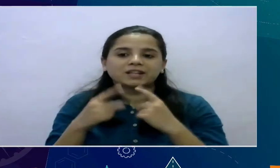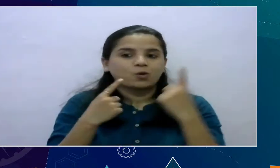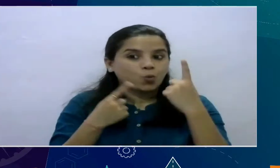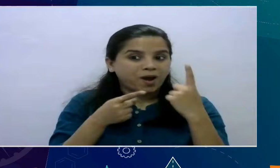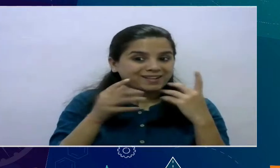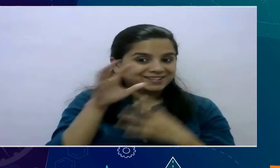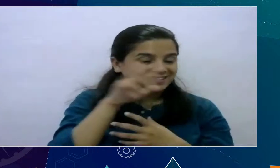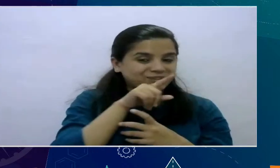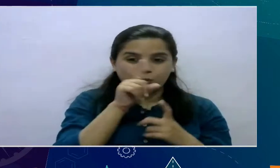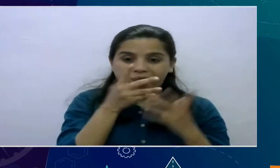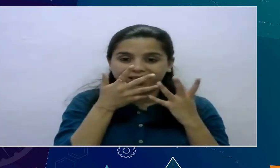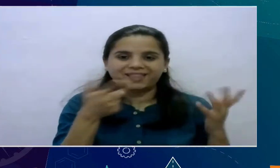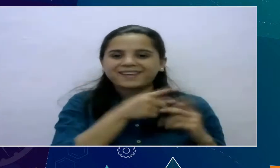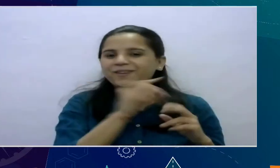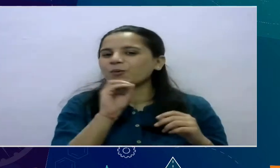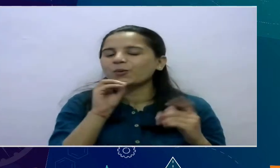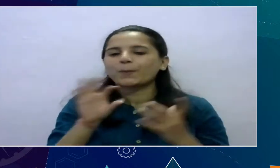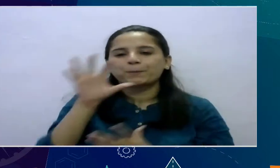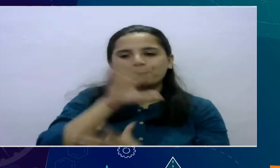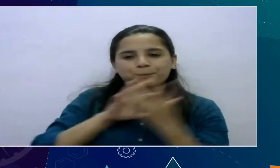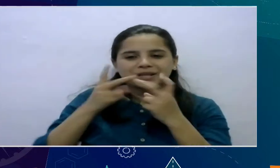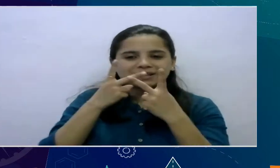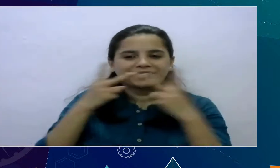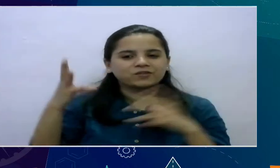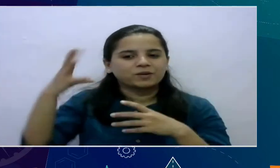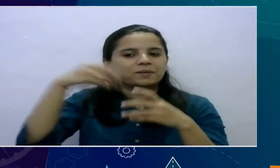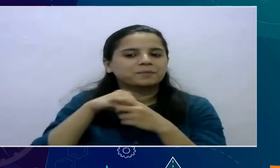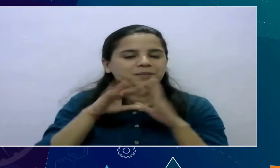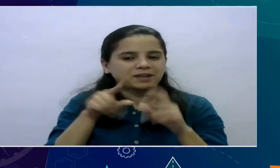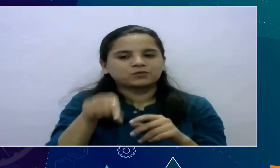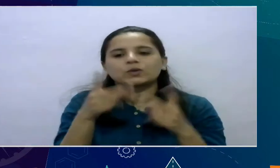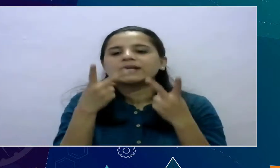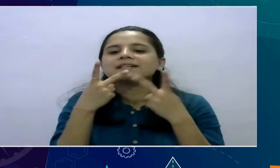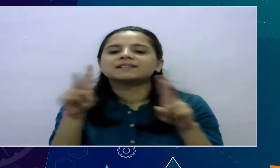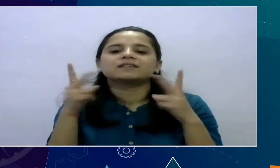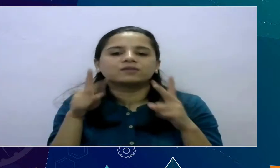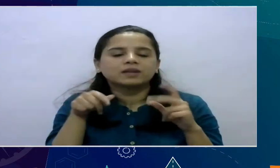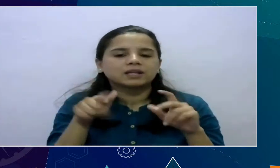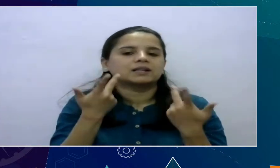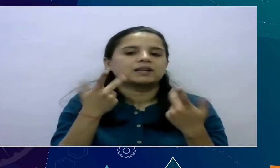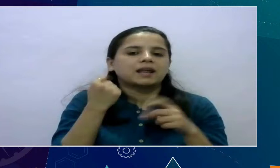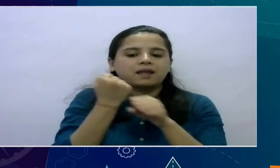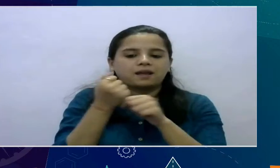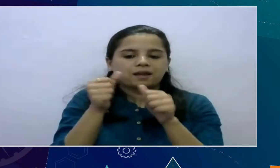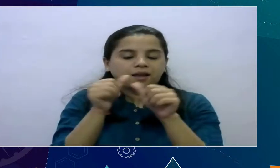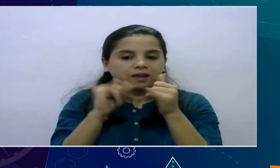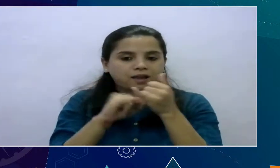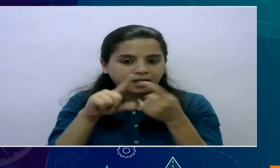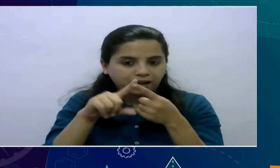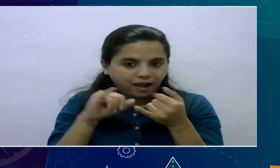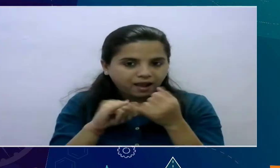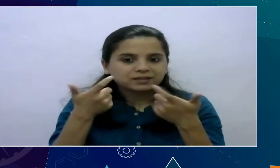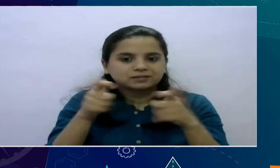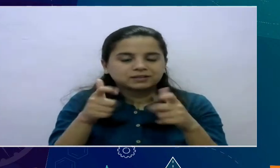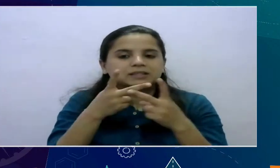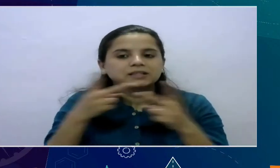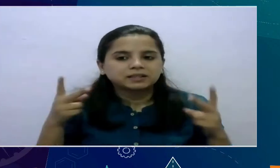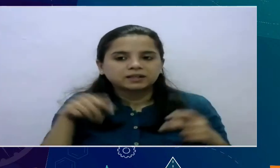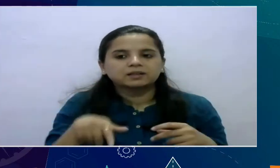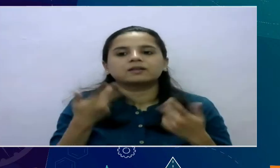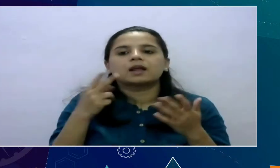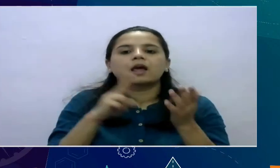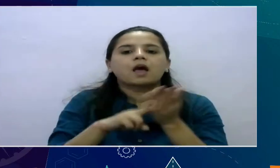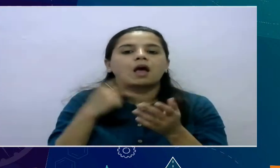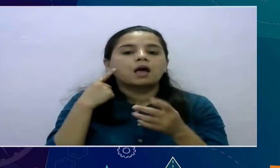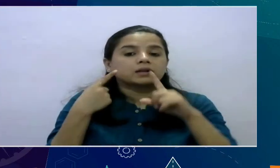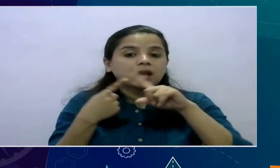basically a mixture because it is. It has got different gases. Composition of air. You have got nitrogen 78%,